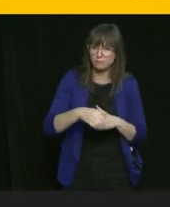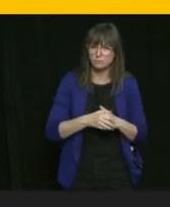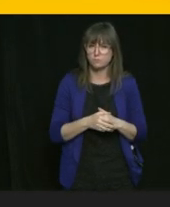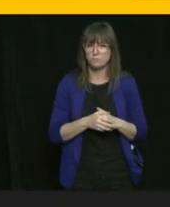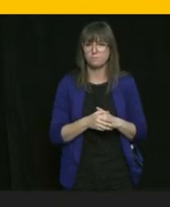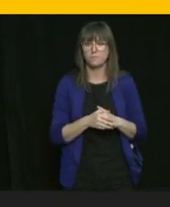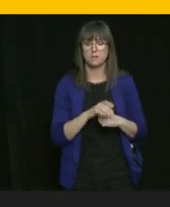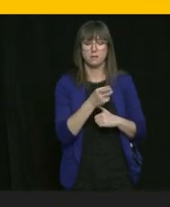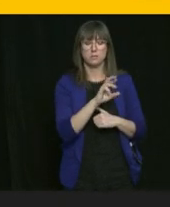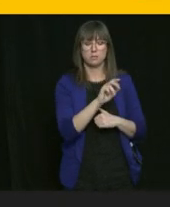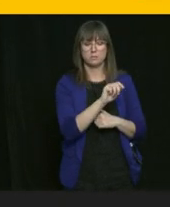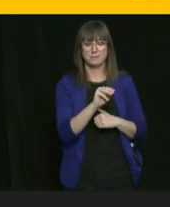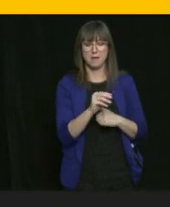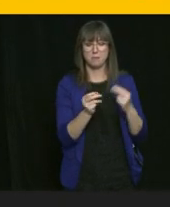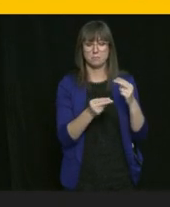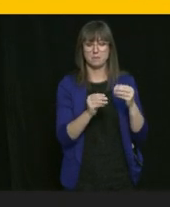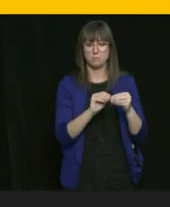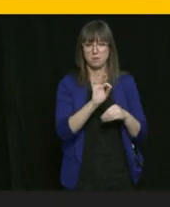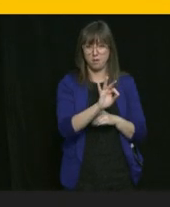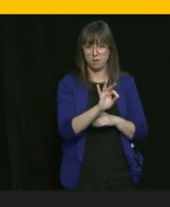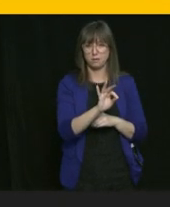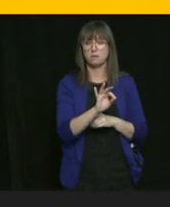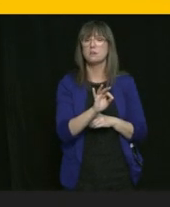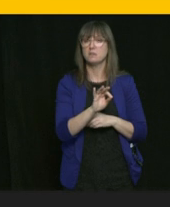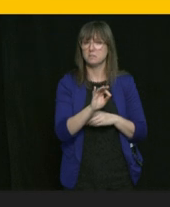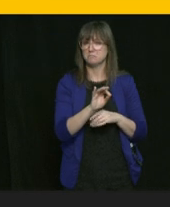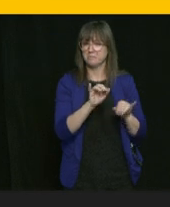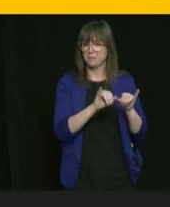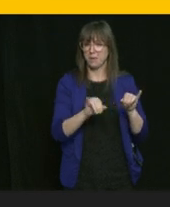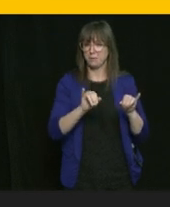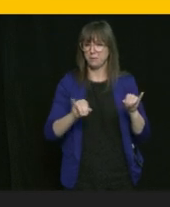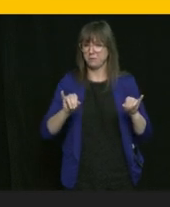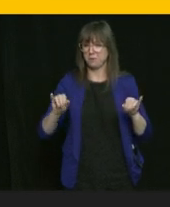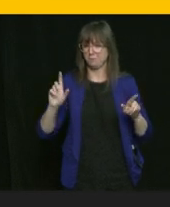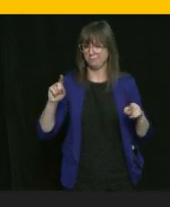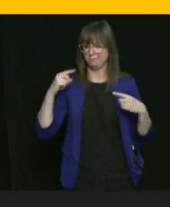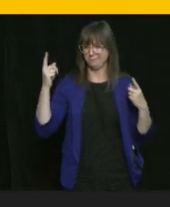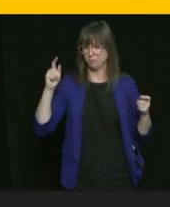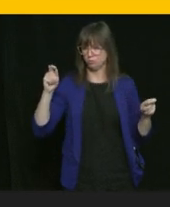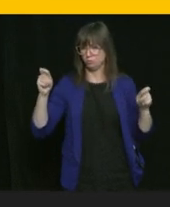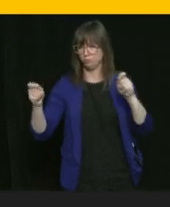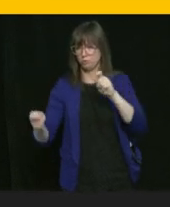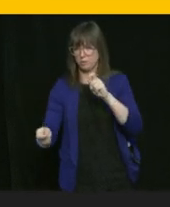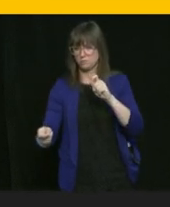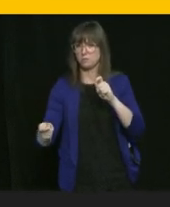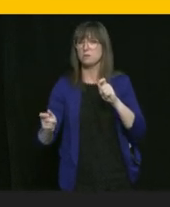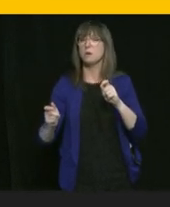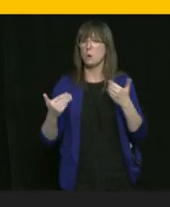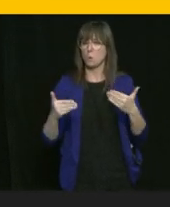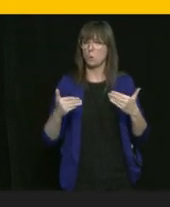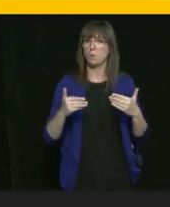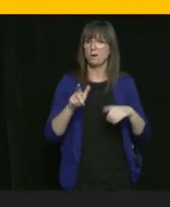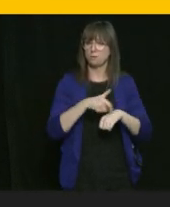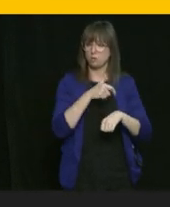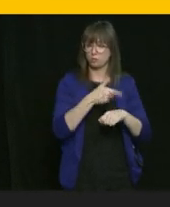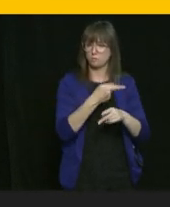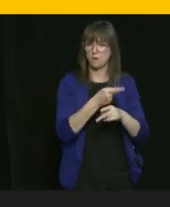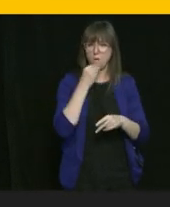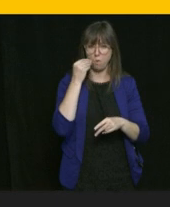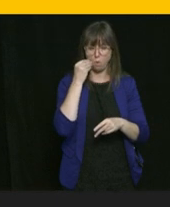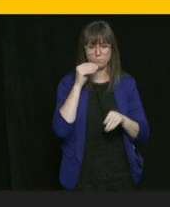pattern of outbreaks has been shifting during the course of the pandemic. Of great concern are ongoing outbreaks in long-term care